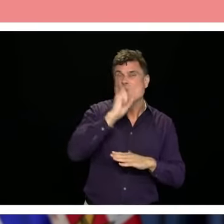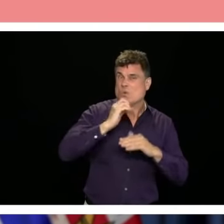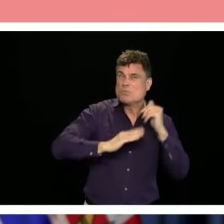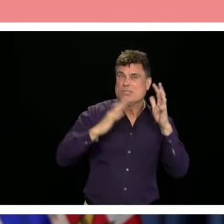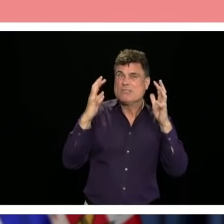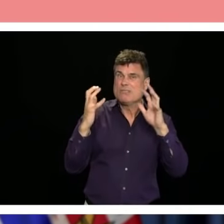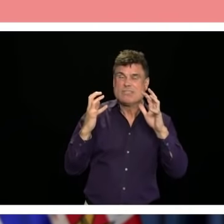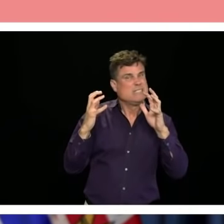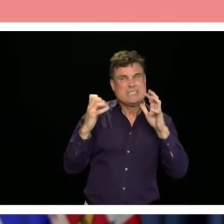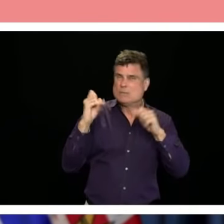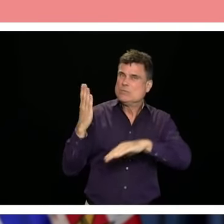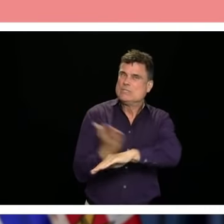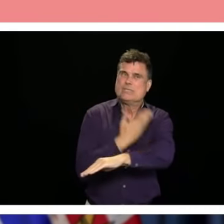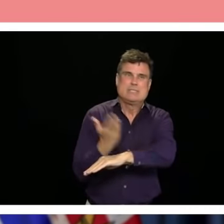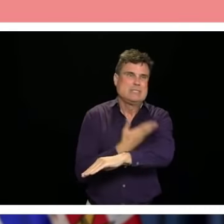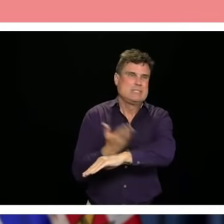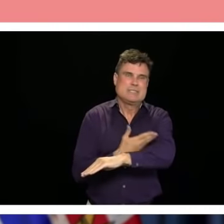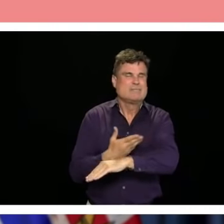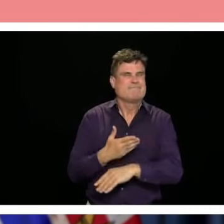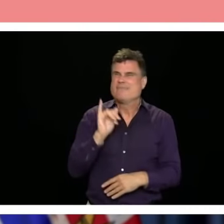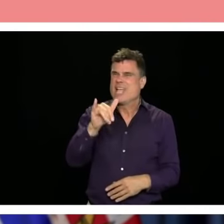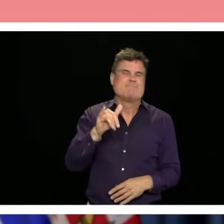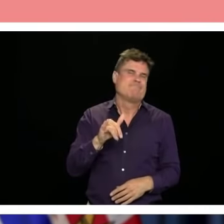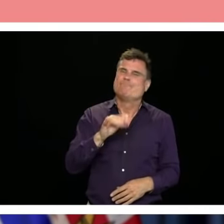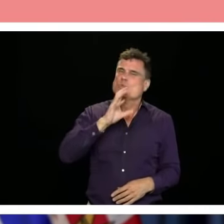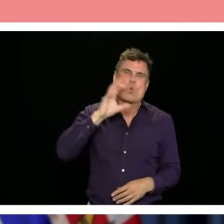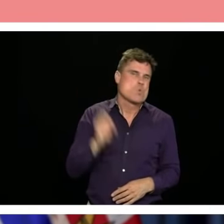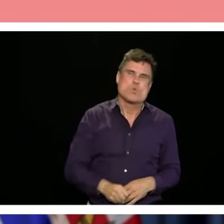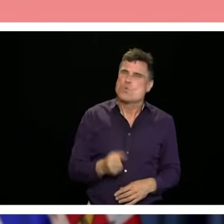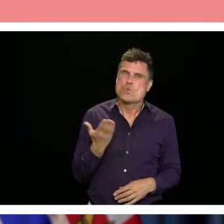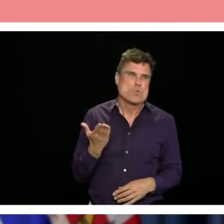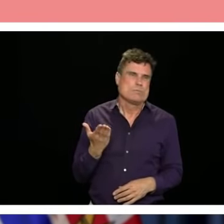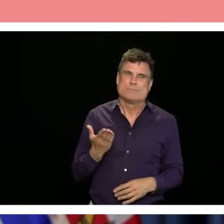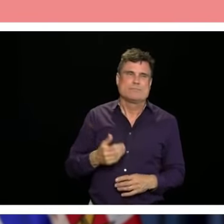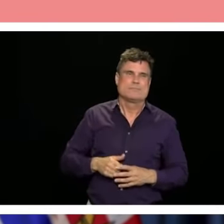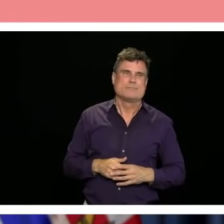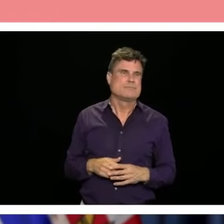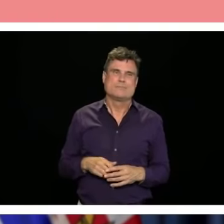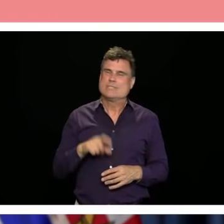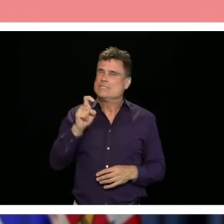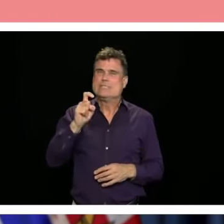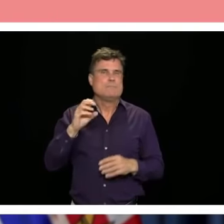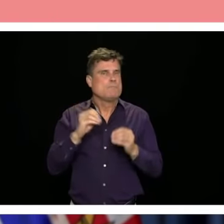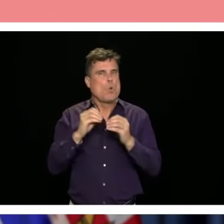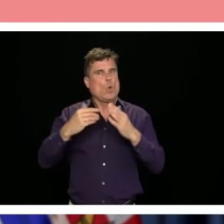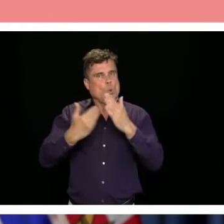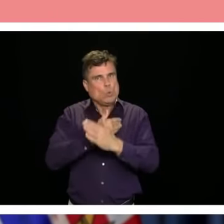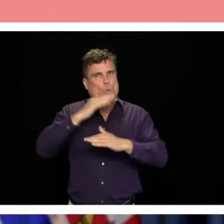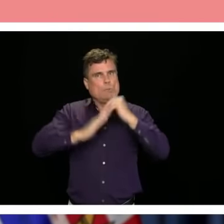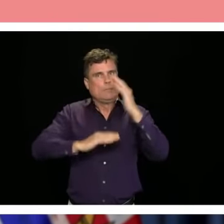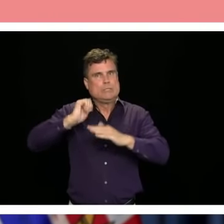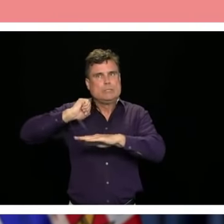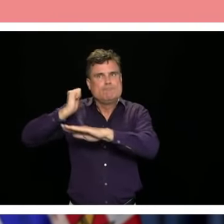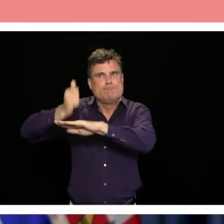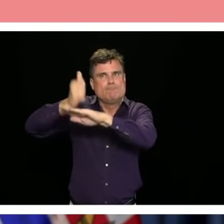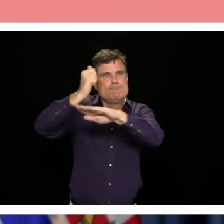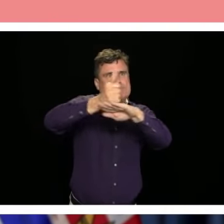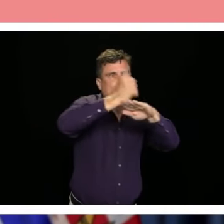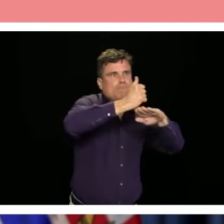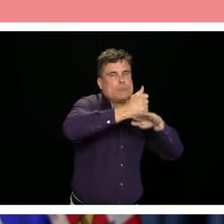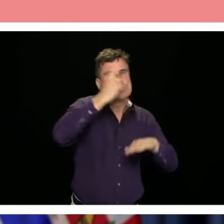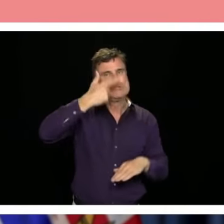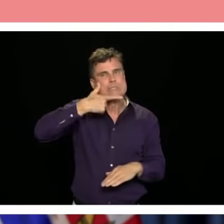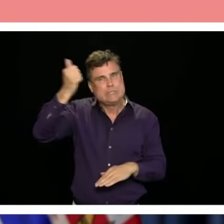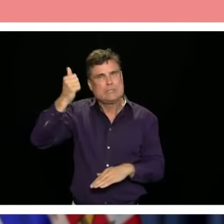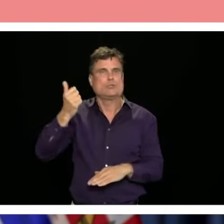more to do. Anyone who understands the long-term care sector in BC understands that capital improvements are required, particularly in the health authority-owned